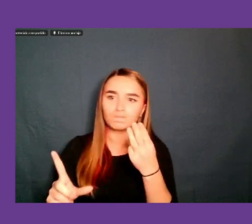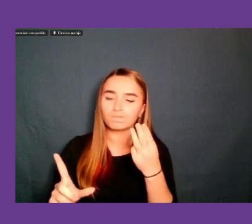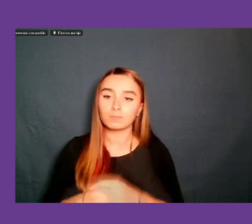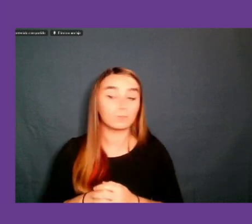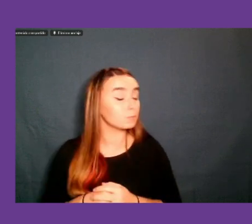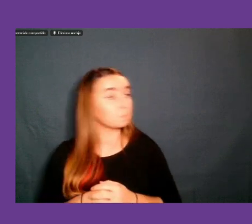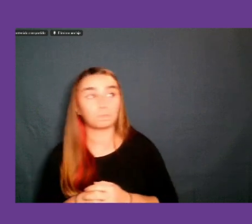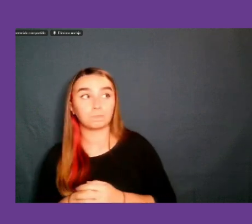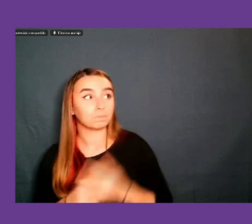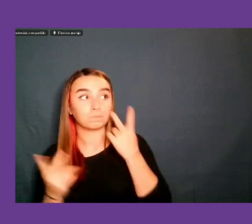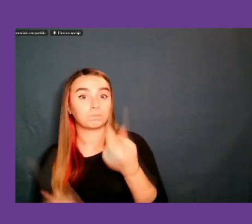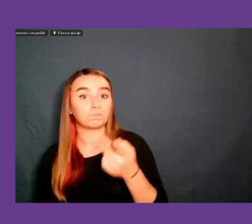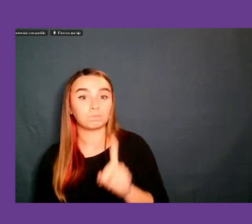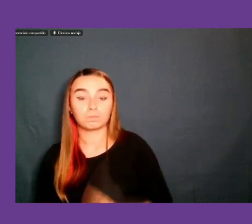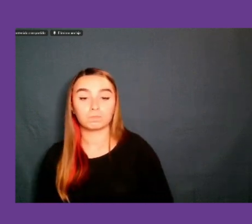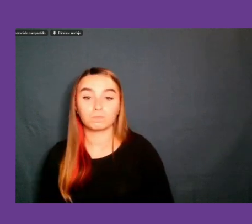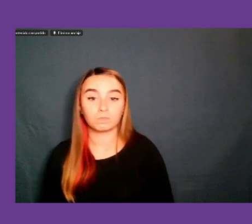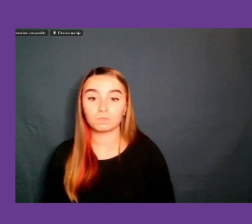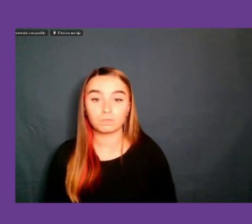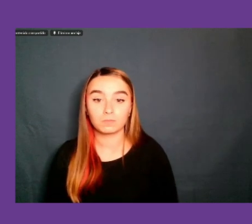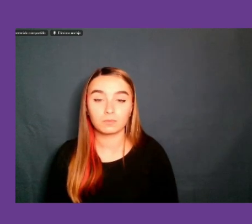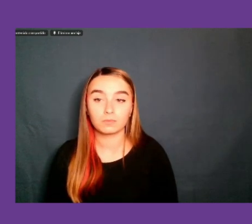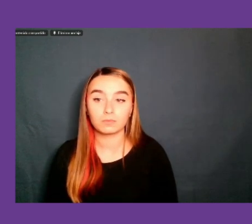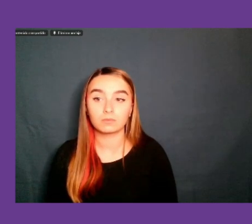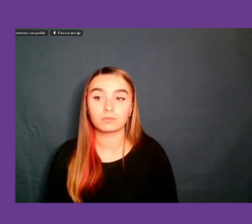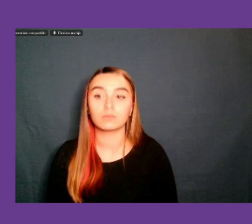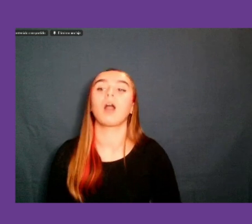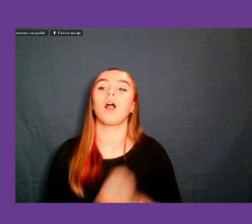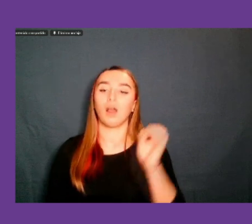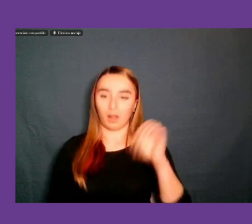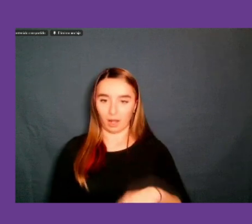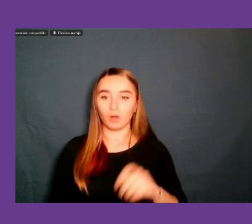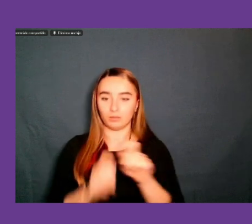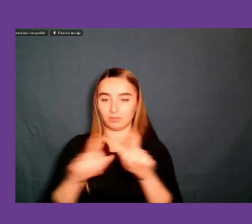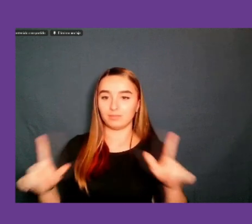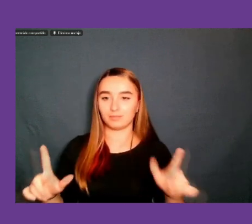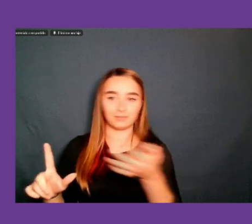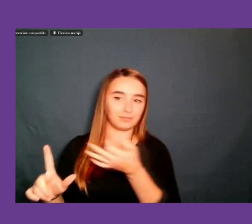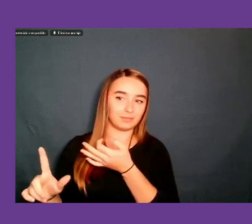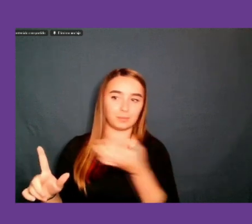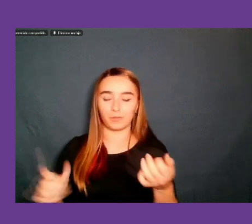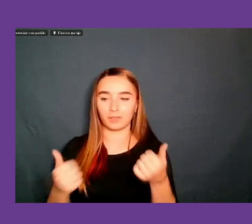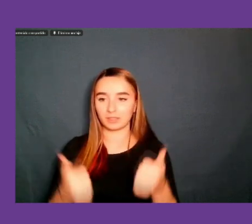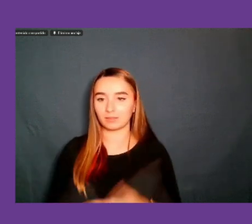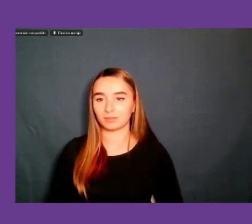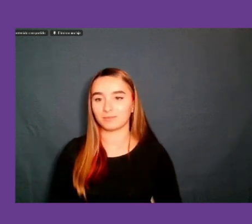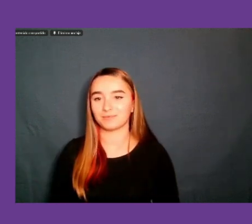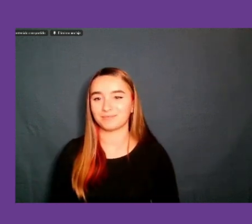you see it? No? Not yet, no. Oh, let me. Yes, here it is. Perfect. Oh, no.